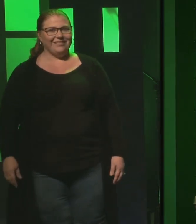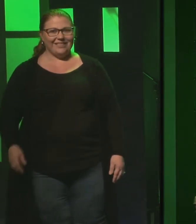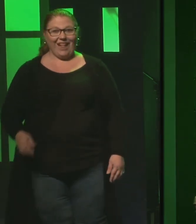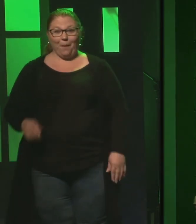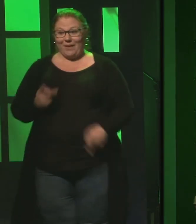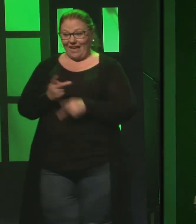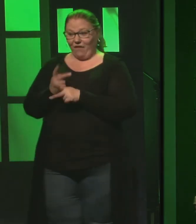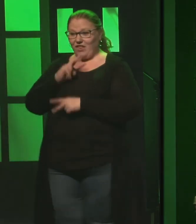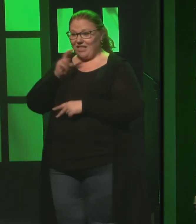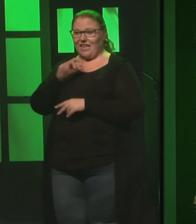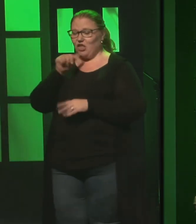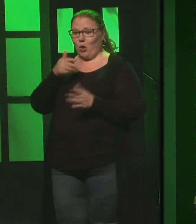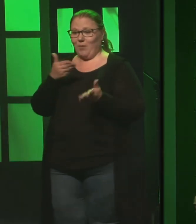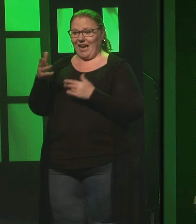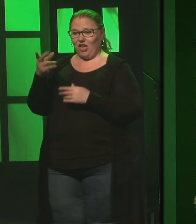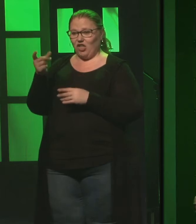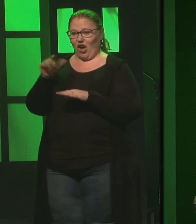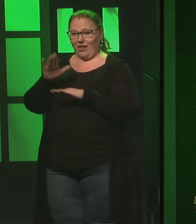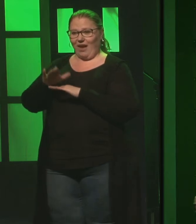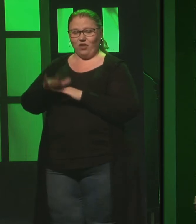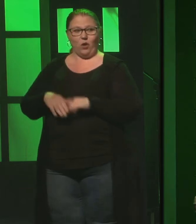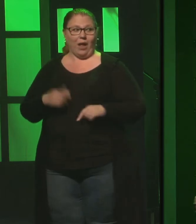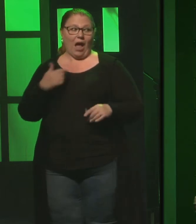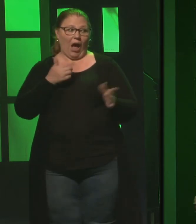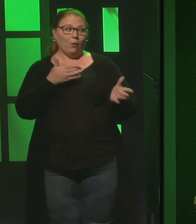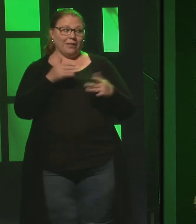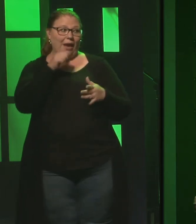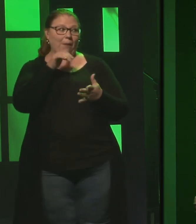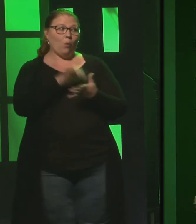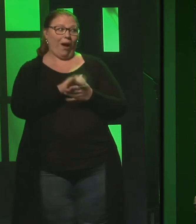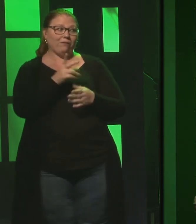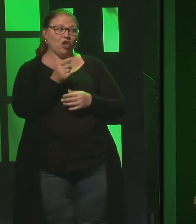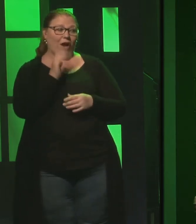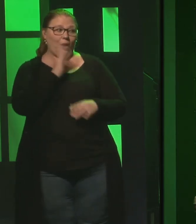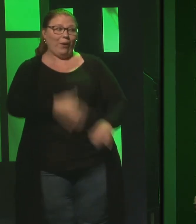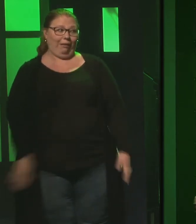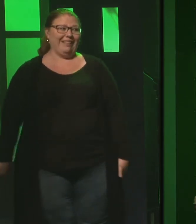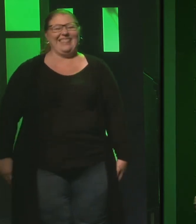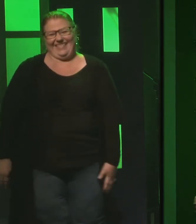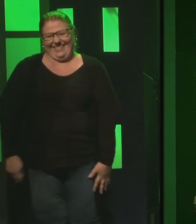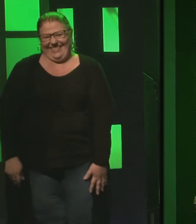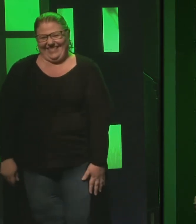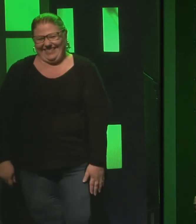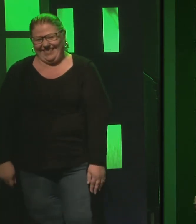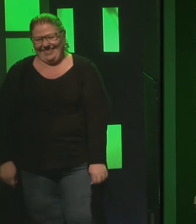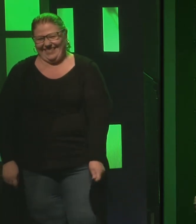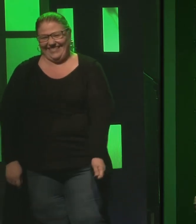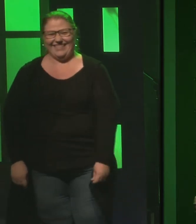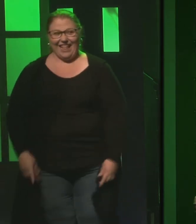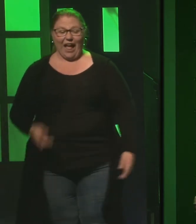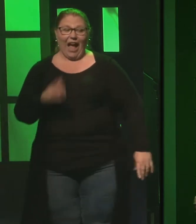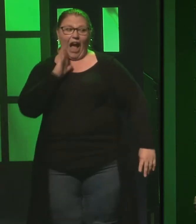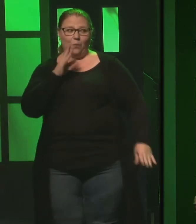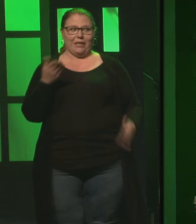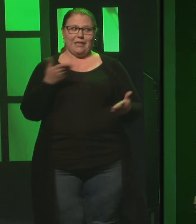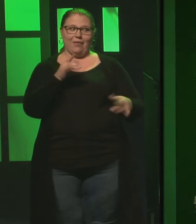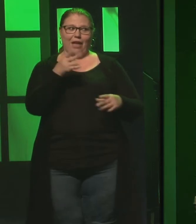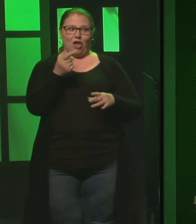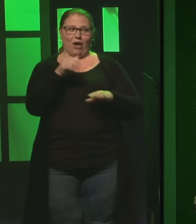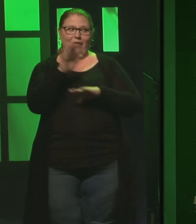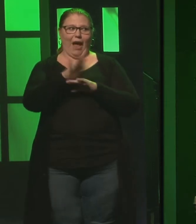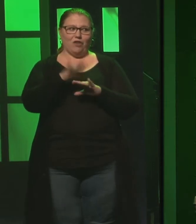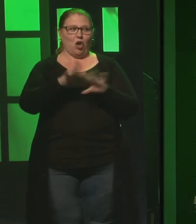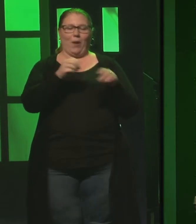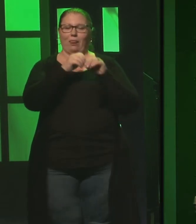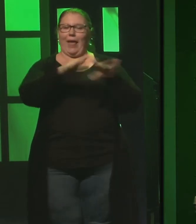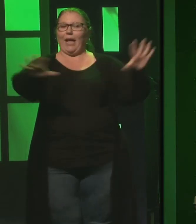out for don't take your dog in the afternoon. Well, I'll take Wendy's dog in the afternoon. I'll tell you that much. I will tell you that much. I will take that dog in the afternoon and